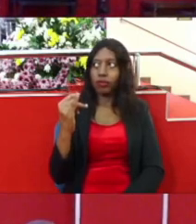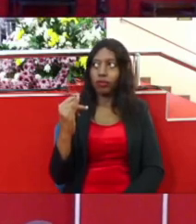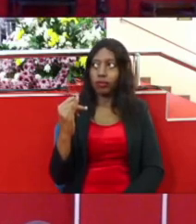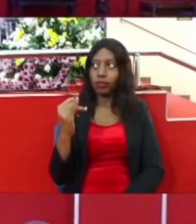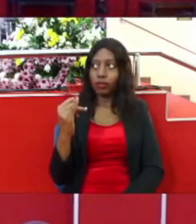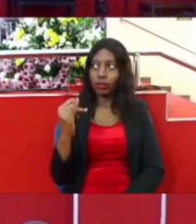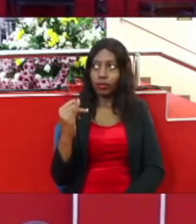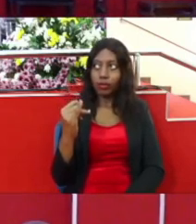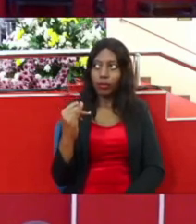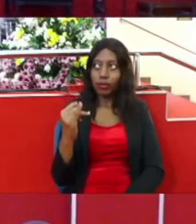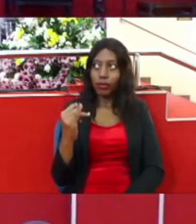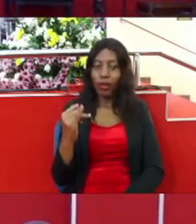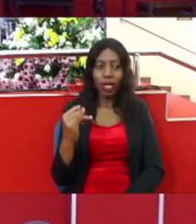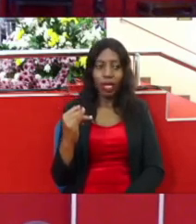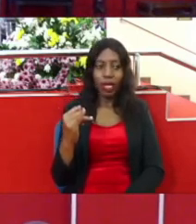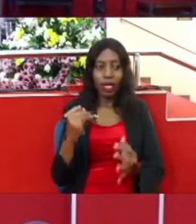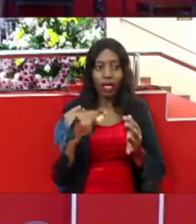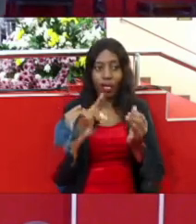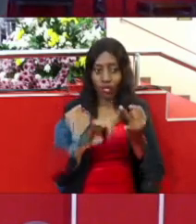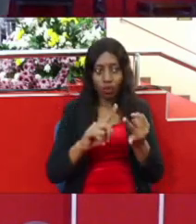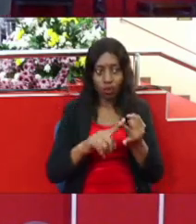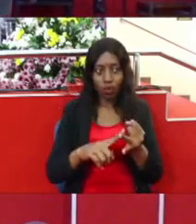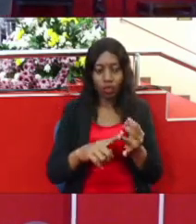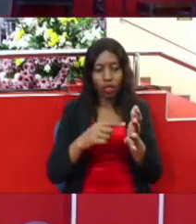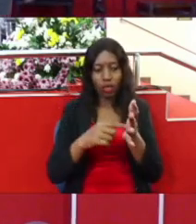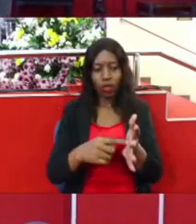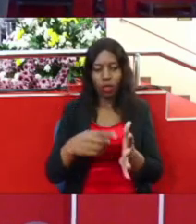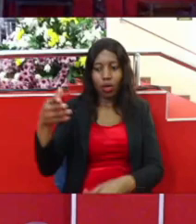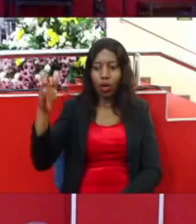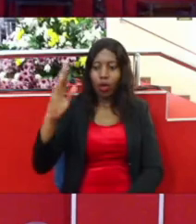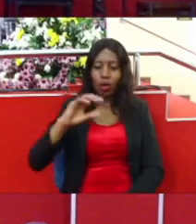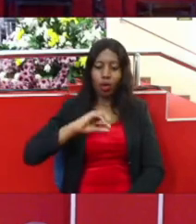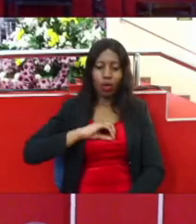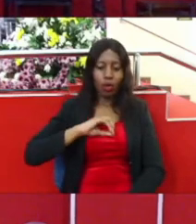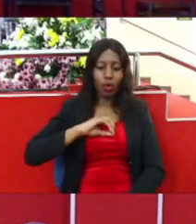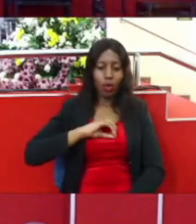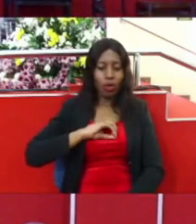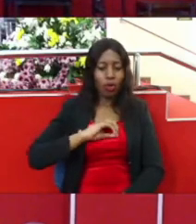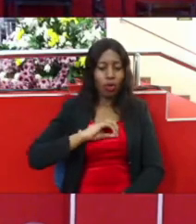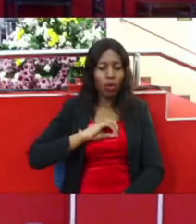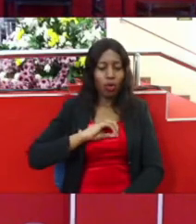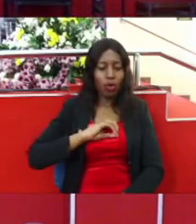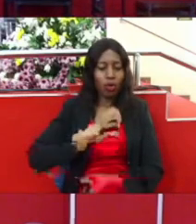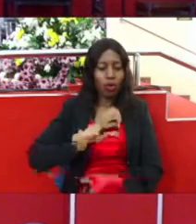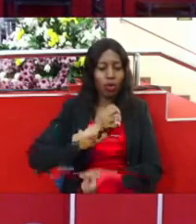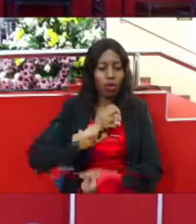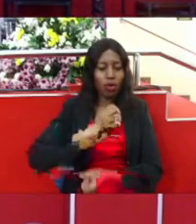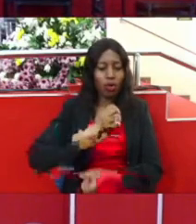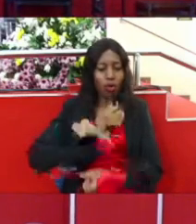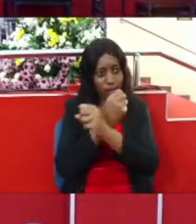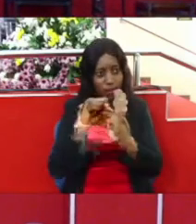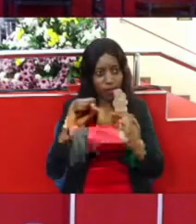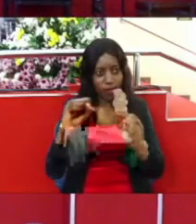owns salvation. Ni wazo la Mungu ambaye huokoa. His nature of salvation. God is a saving God.